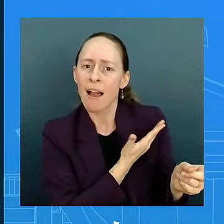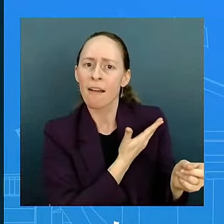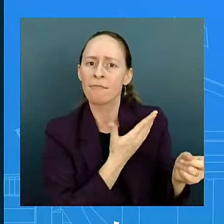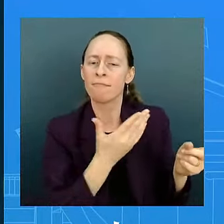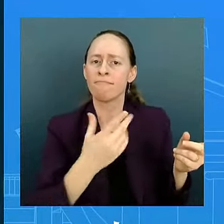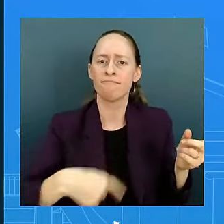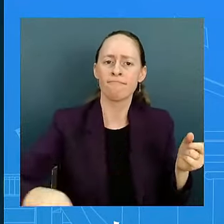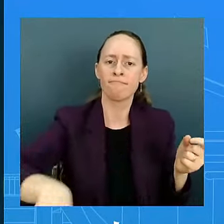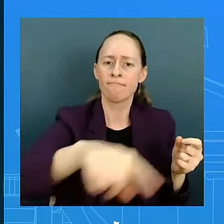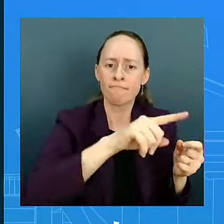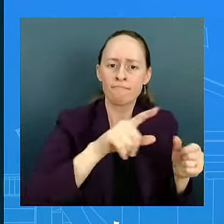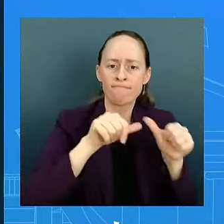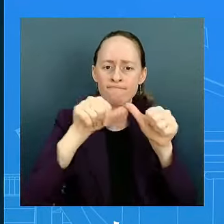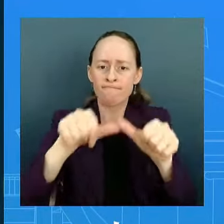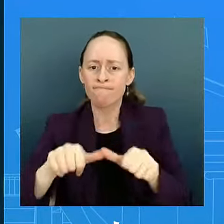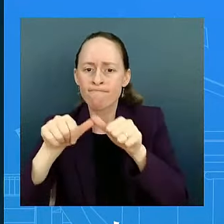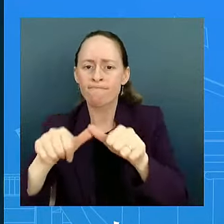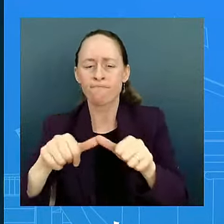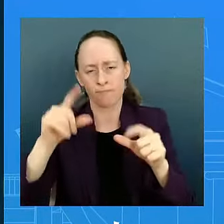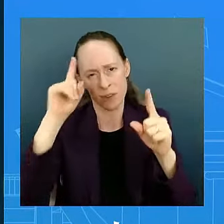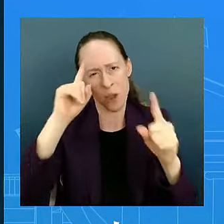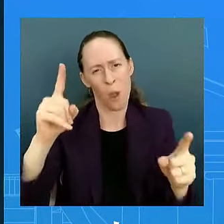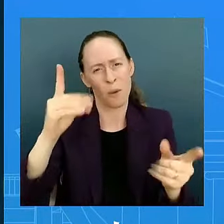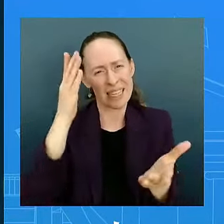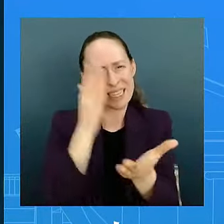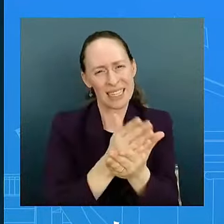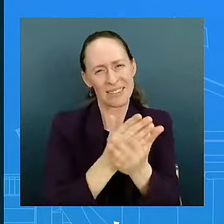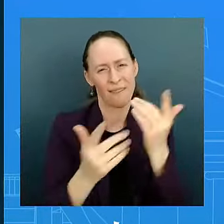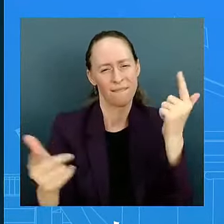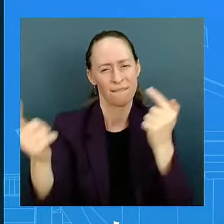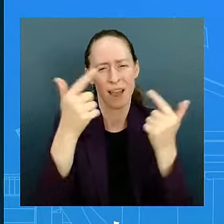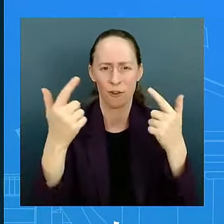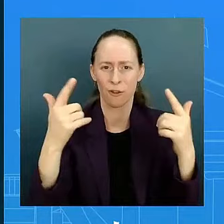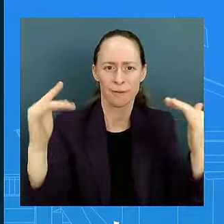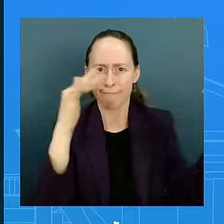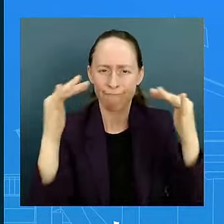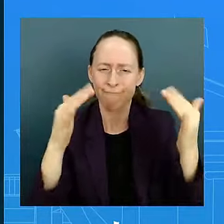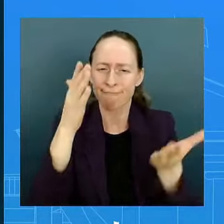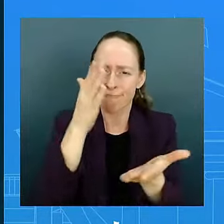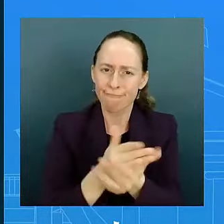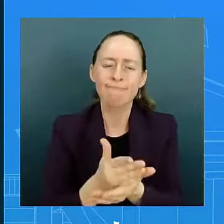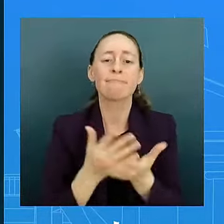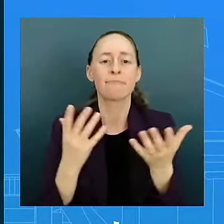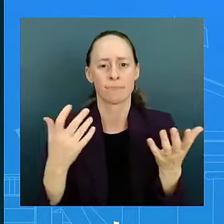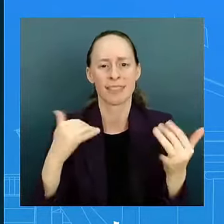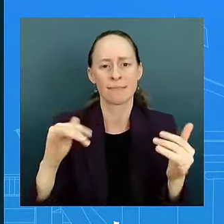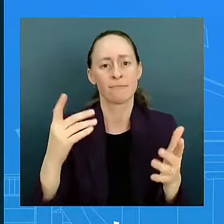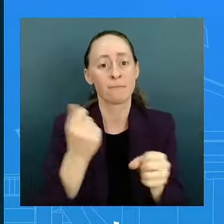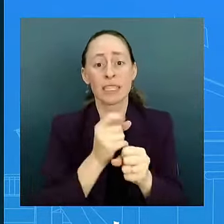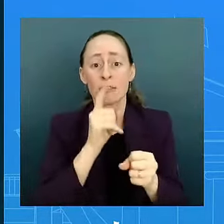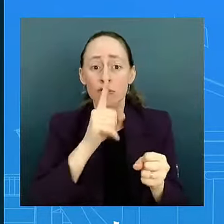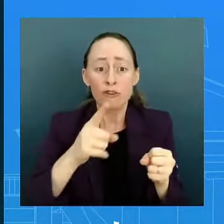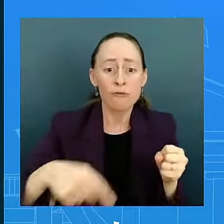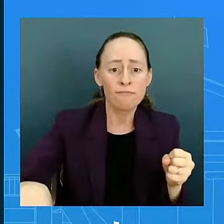hostages home, we continue to increase humanitarian aid and end this war in Gaza. That's what we want to see. And in the meantime, what we've been